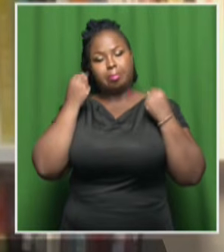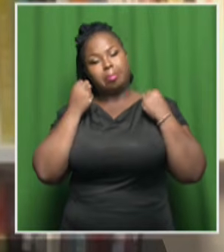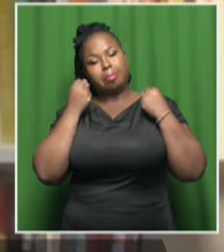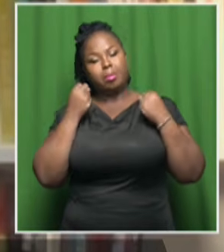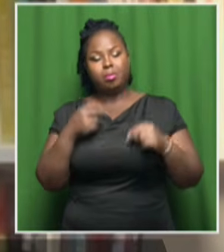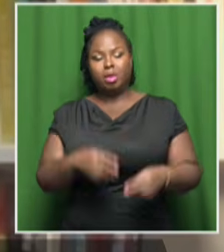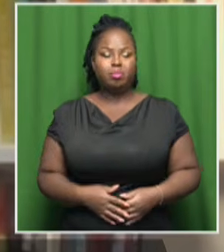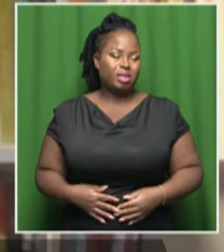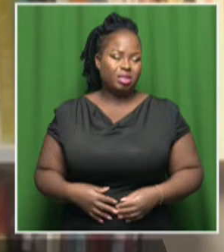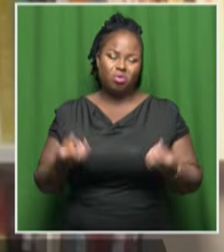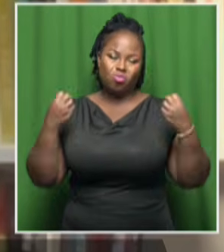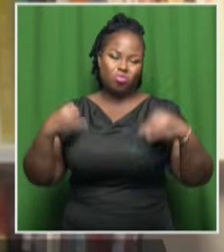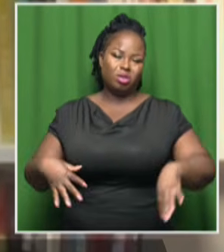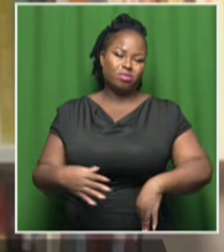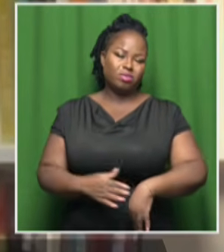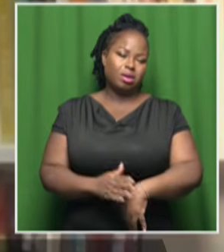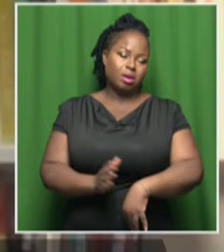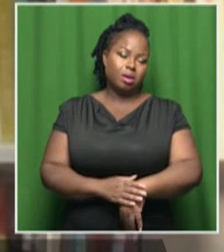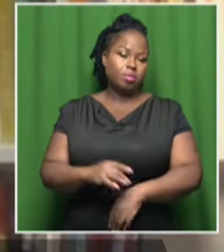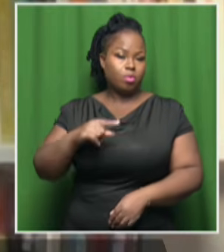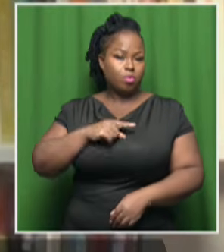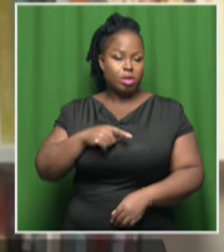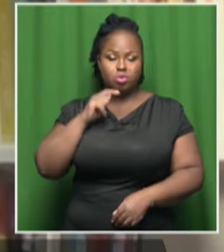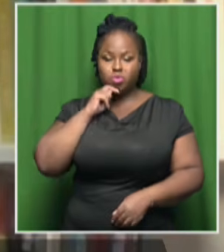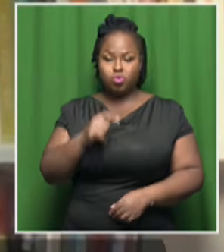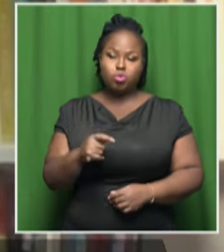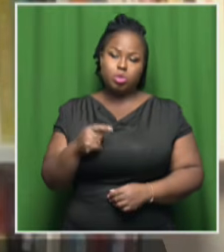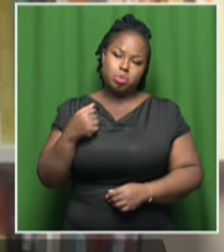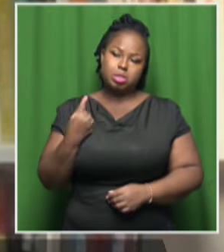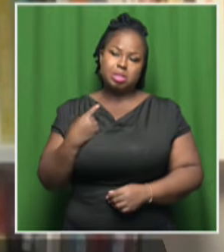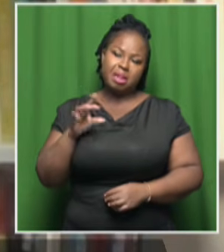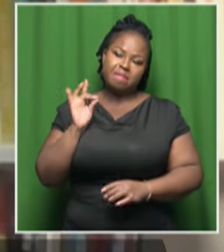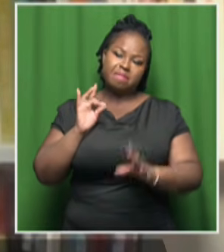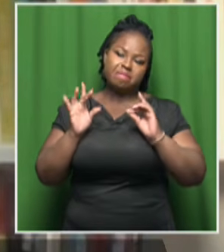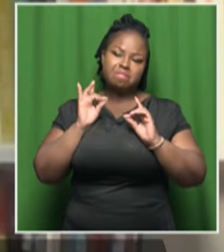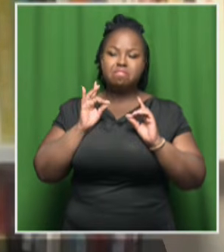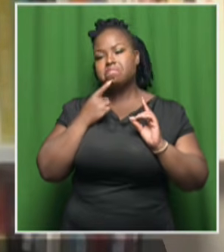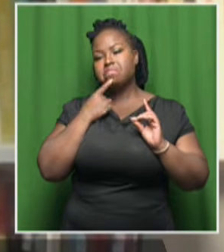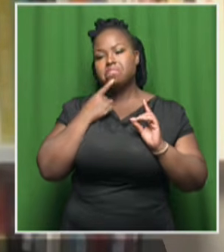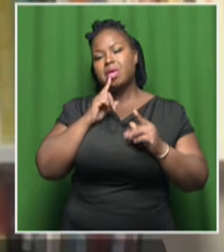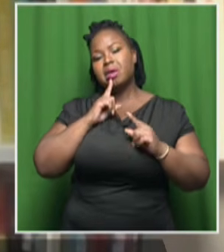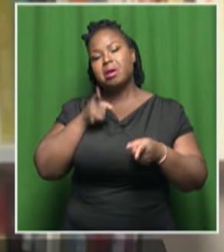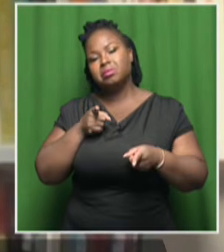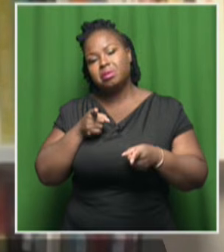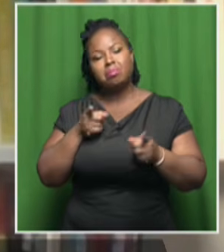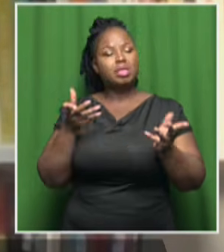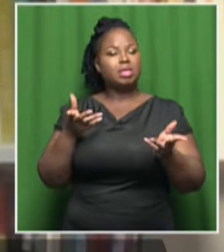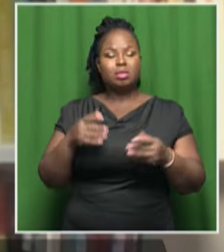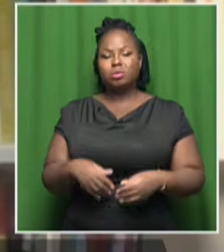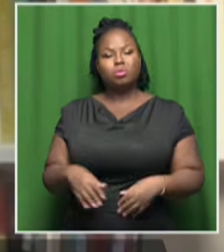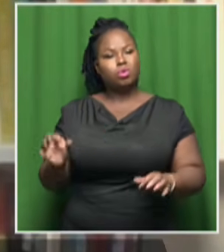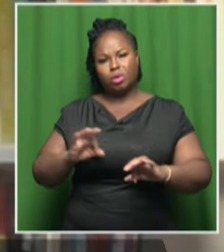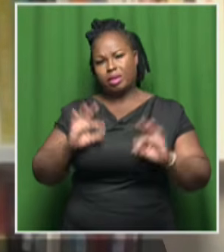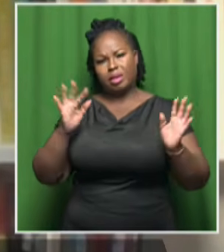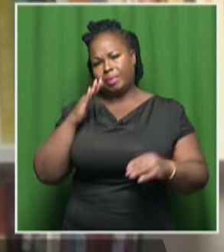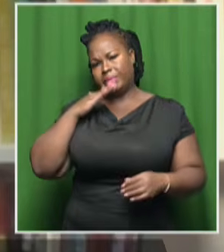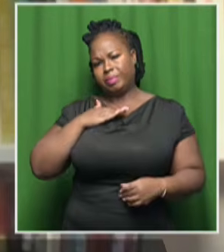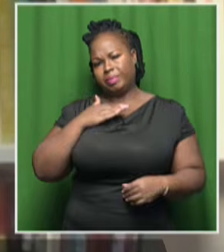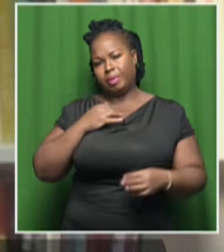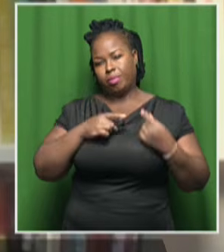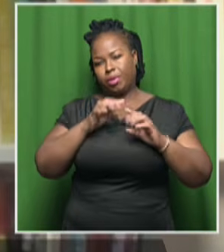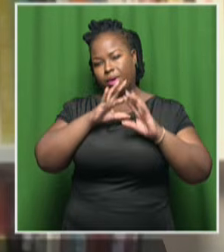it's going to be a waste of time, because at the end of the day, he's going to select the questions he's going to answer, and we are not going to get a clear picture about the allegations made about him.